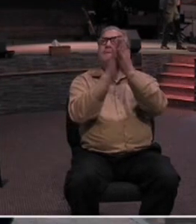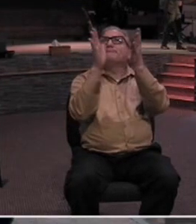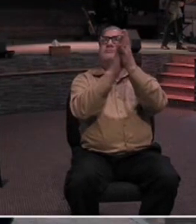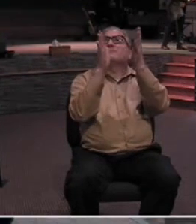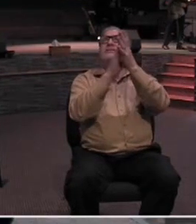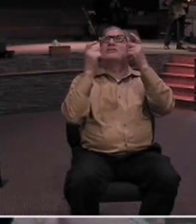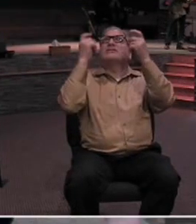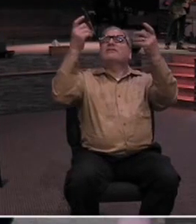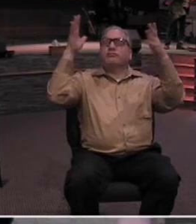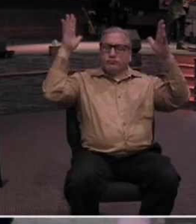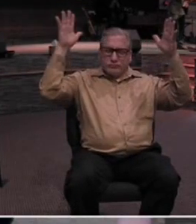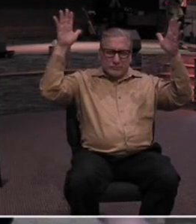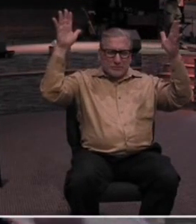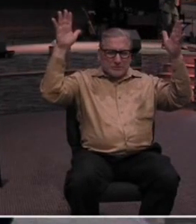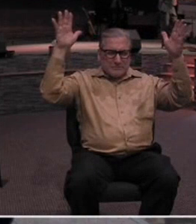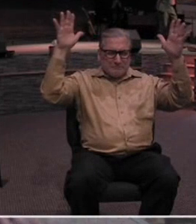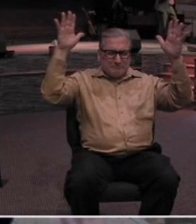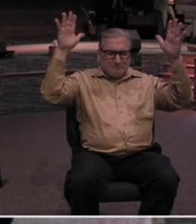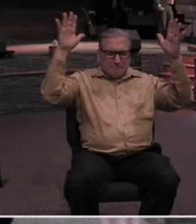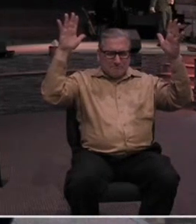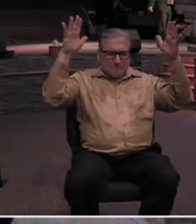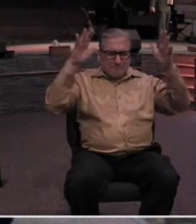praise right now?